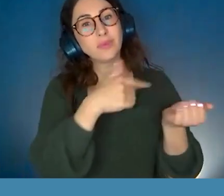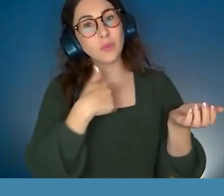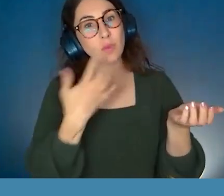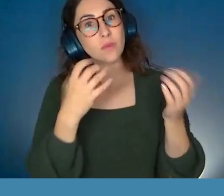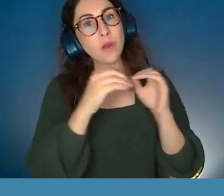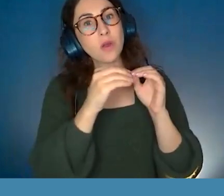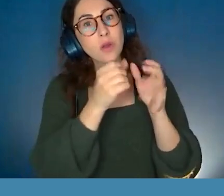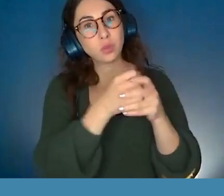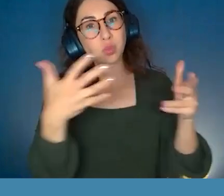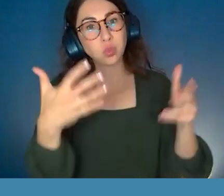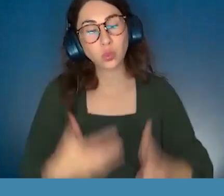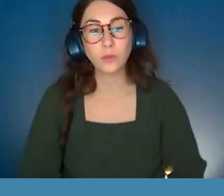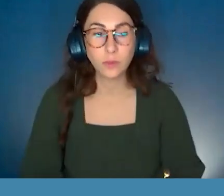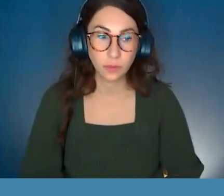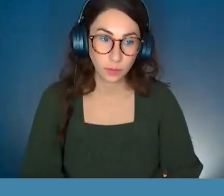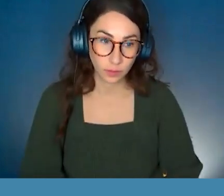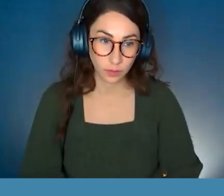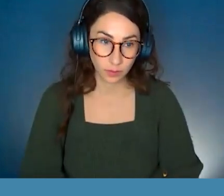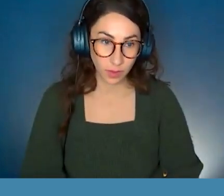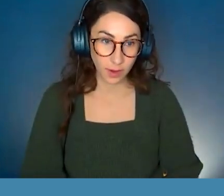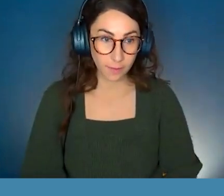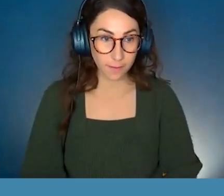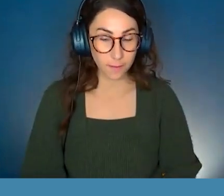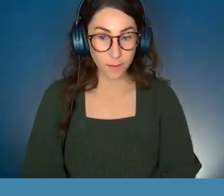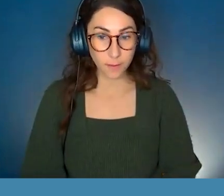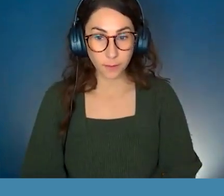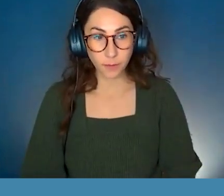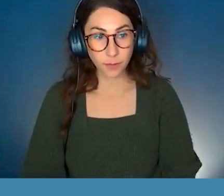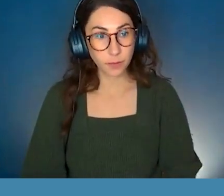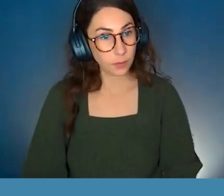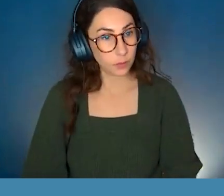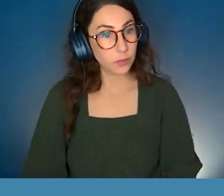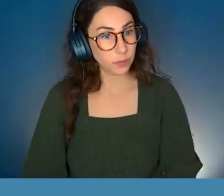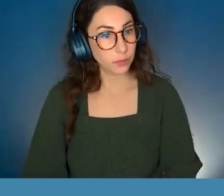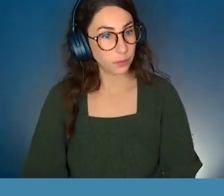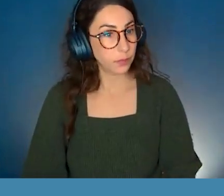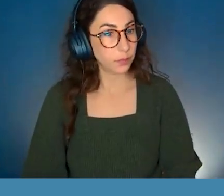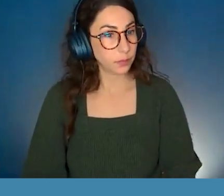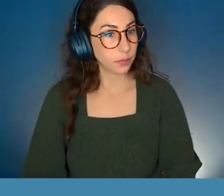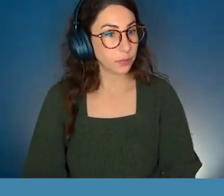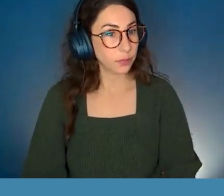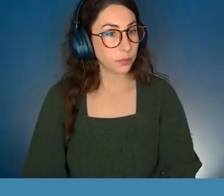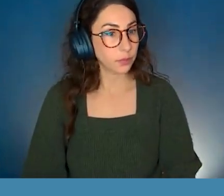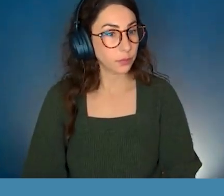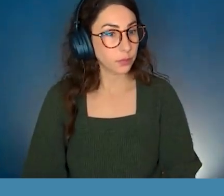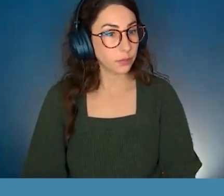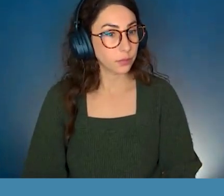And so the last thing I will talk about for this section and type of community-based